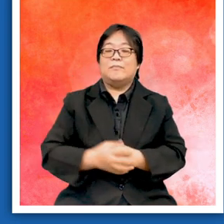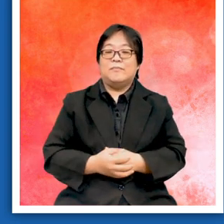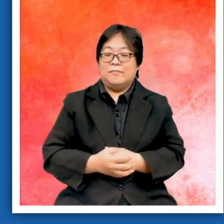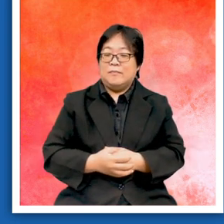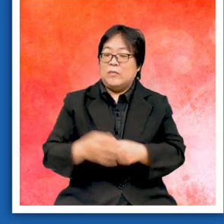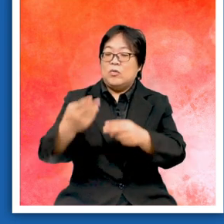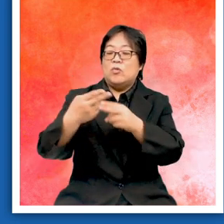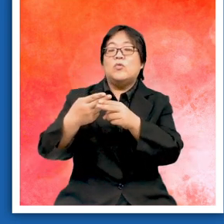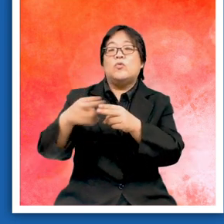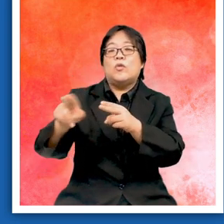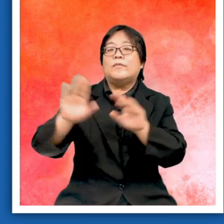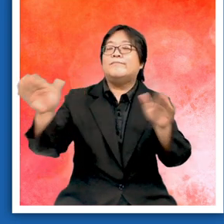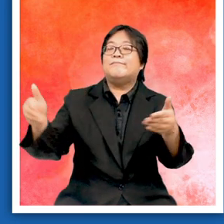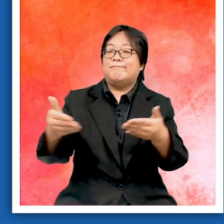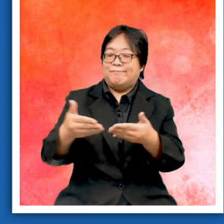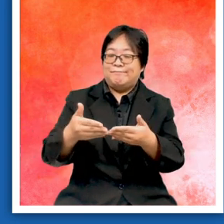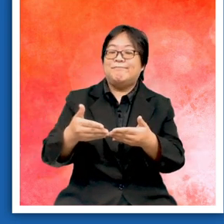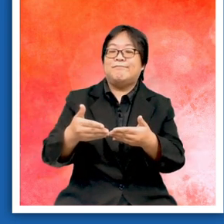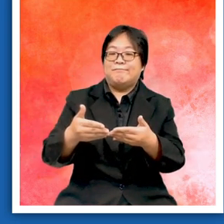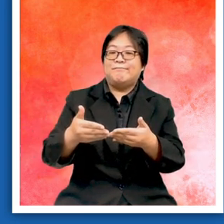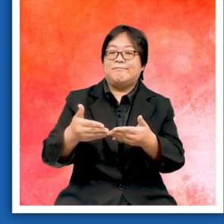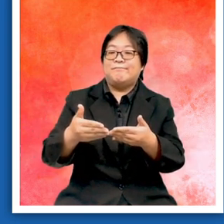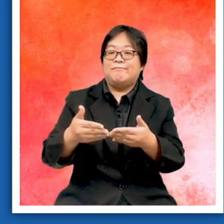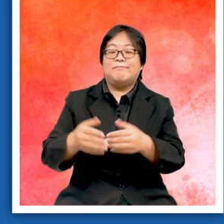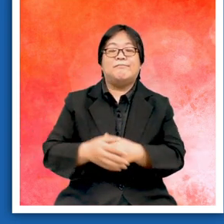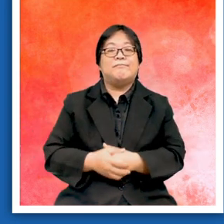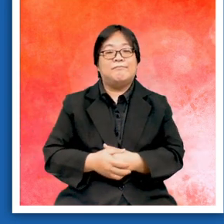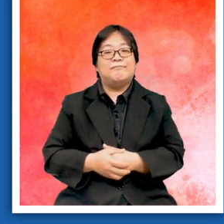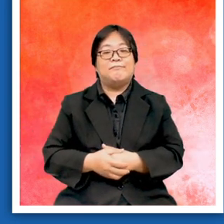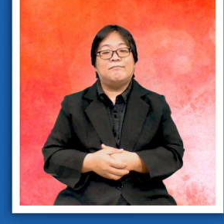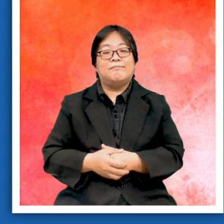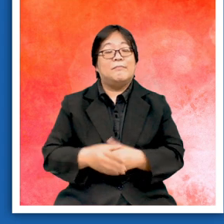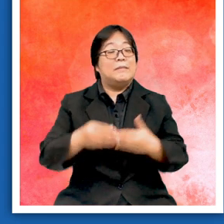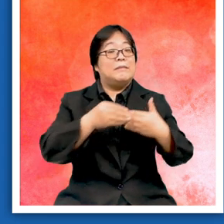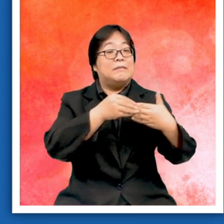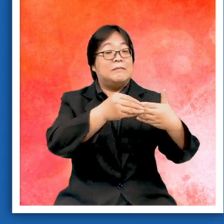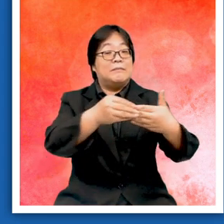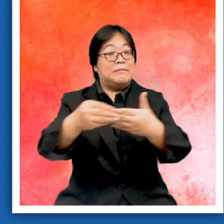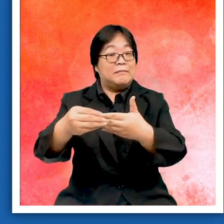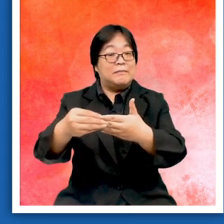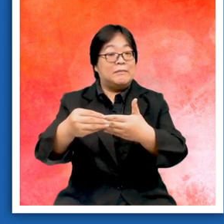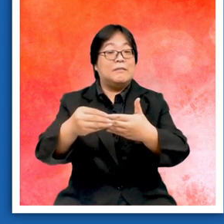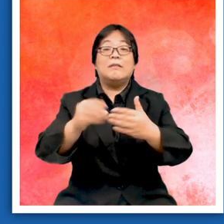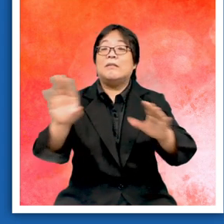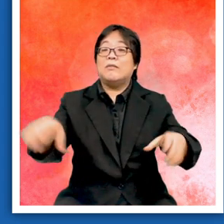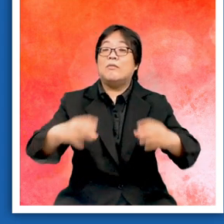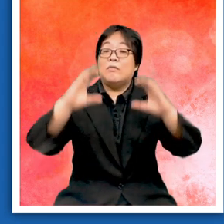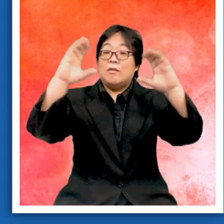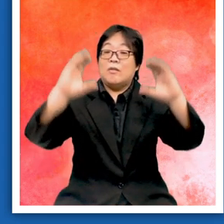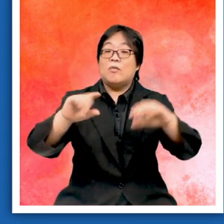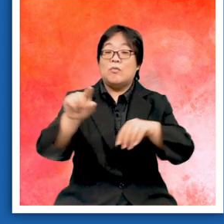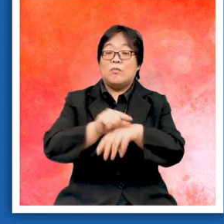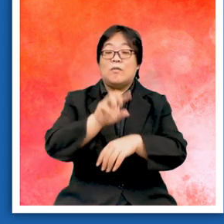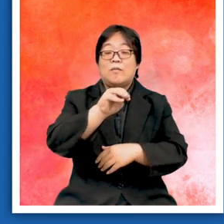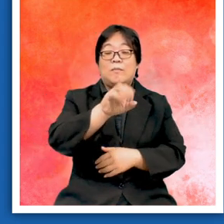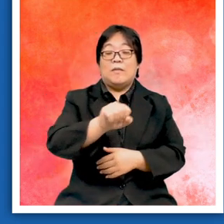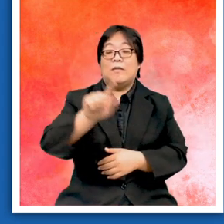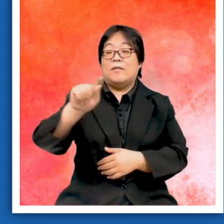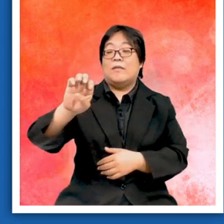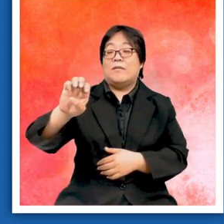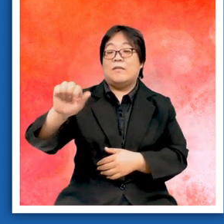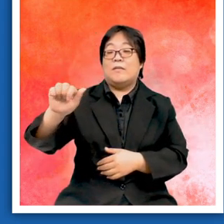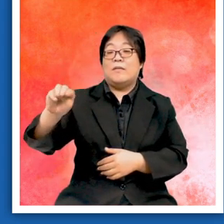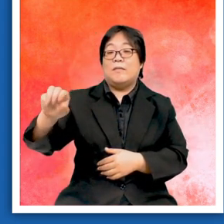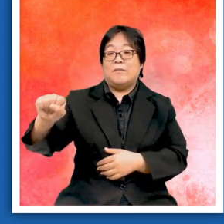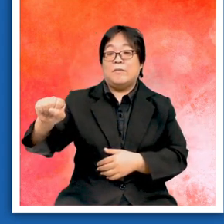A short introduction and guidance on using Microsoft Teams